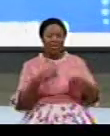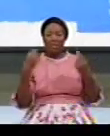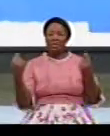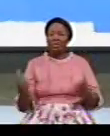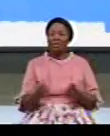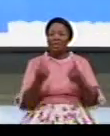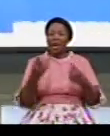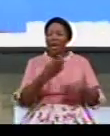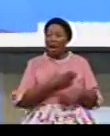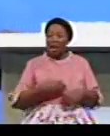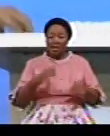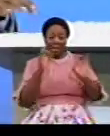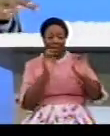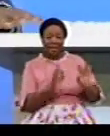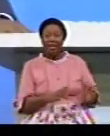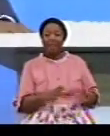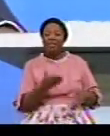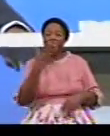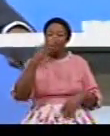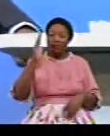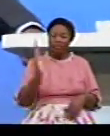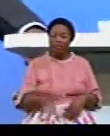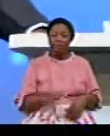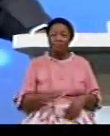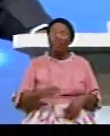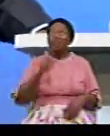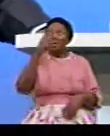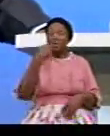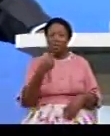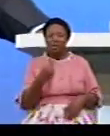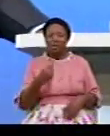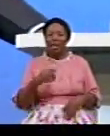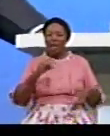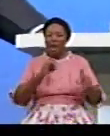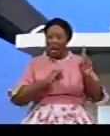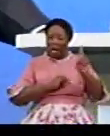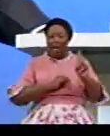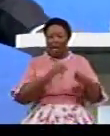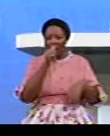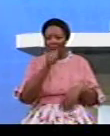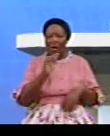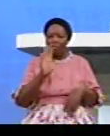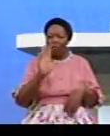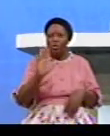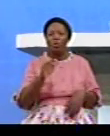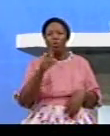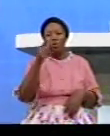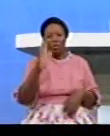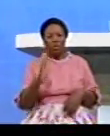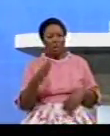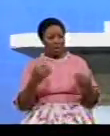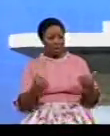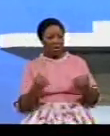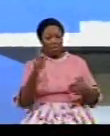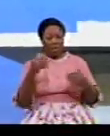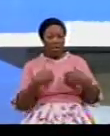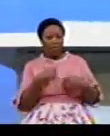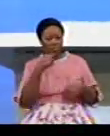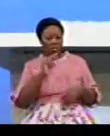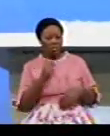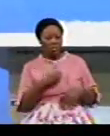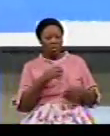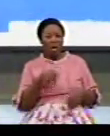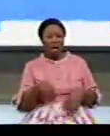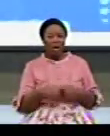done something. Something in your heart, something in your soul, something in your life that